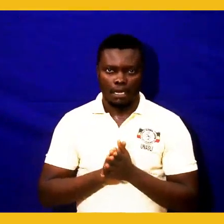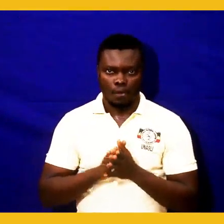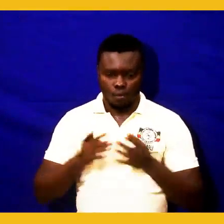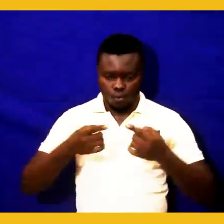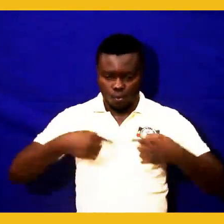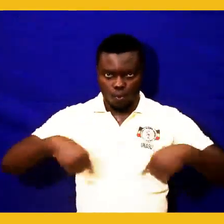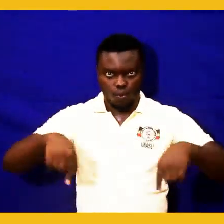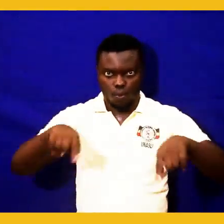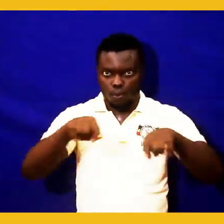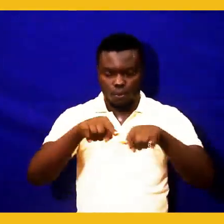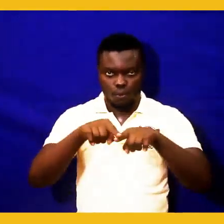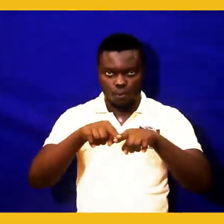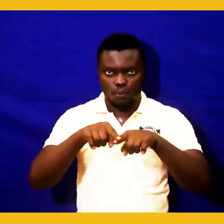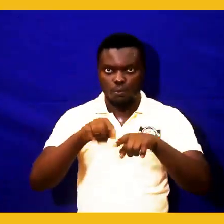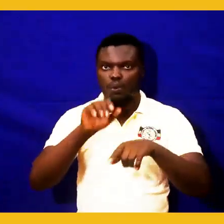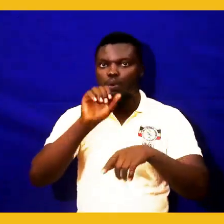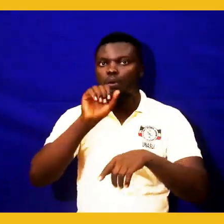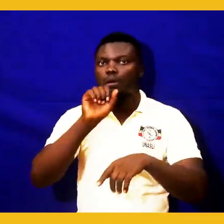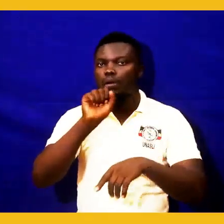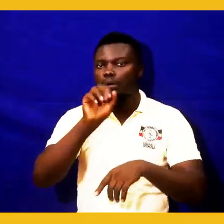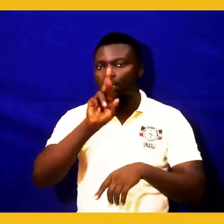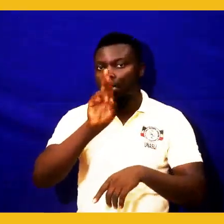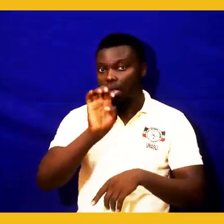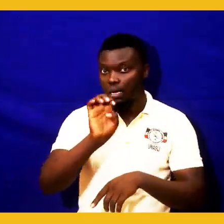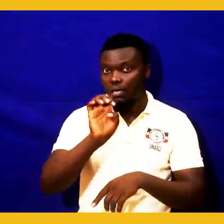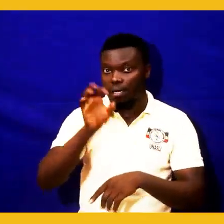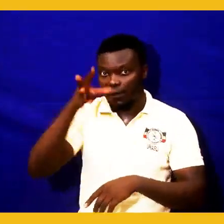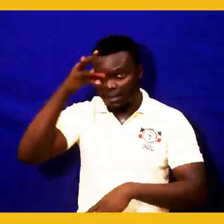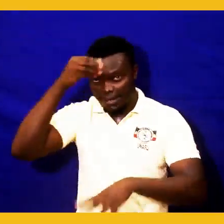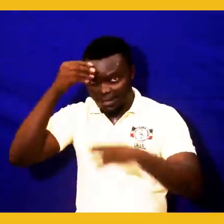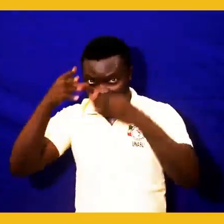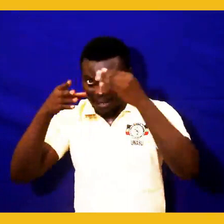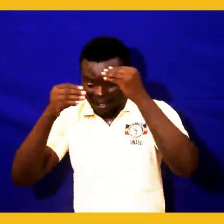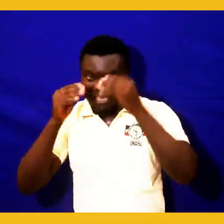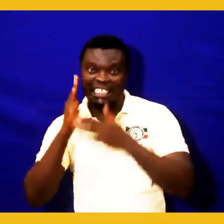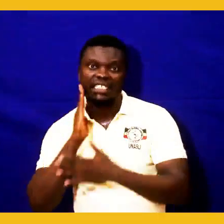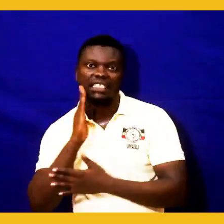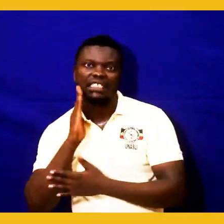We are learning English.